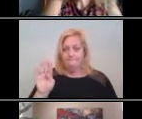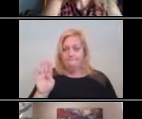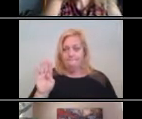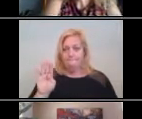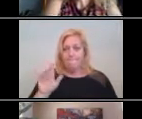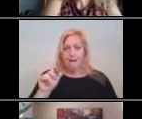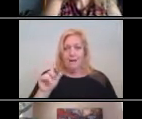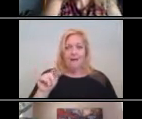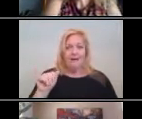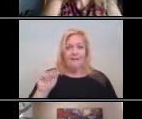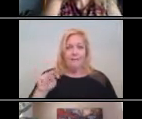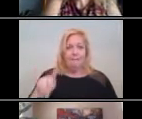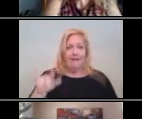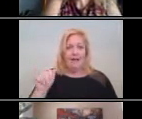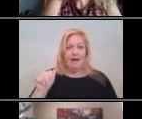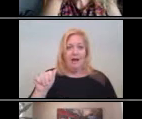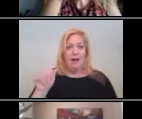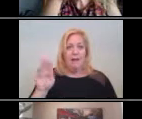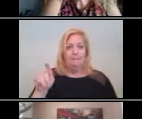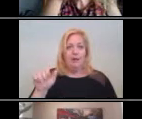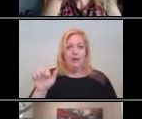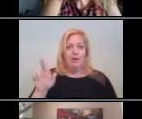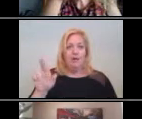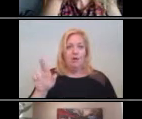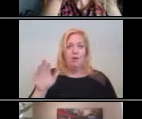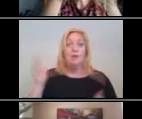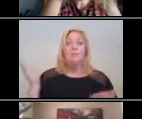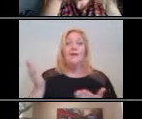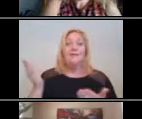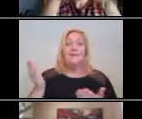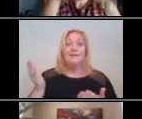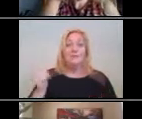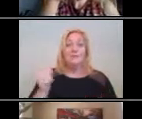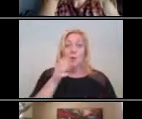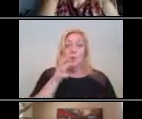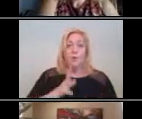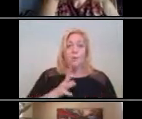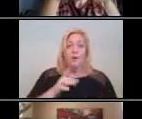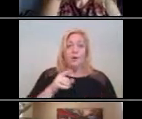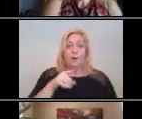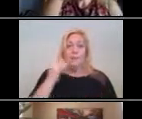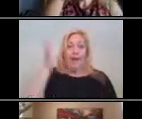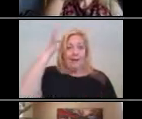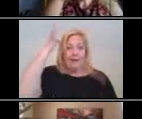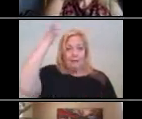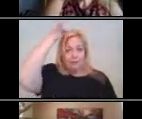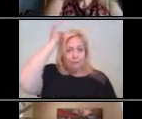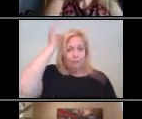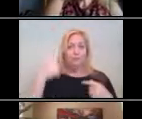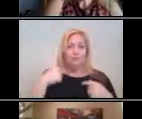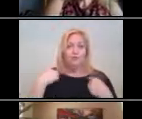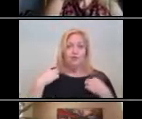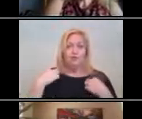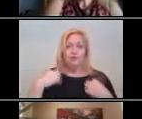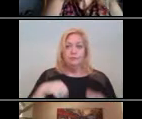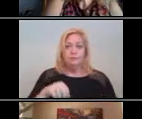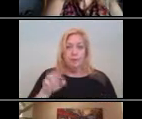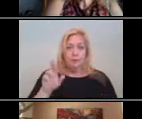Tamika Butler. Present. Thank you. Rodney